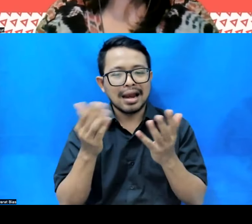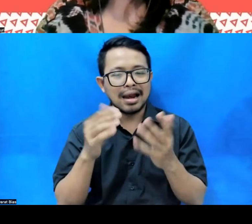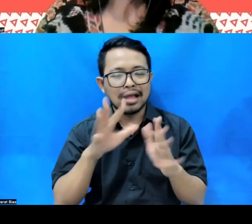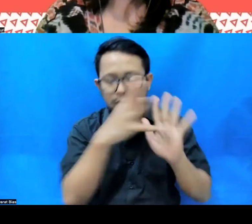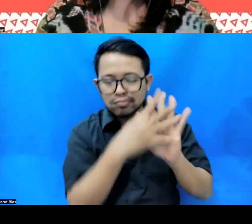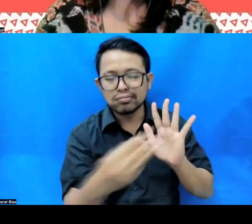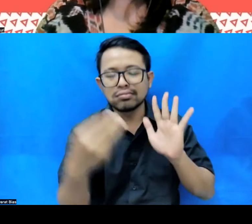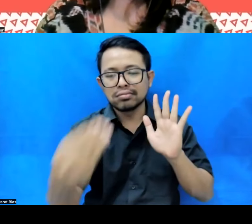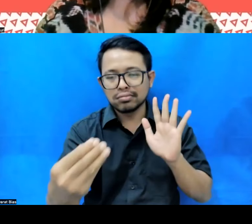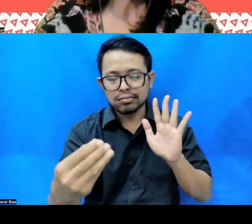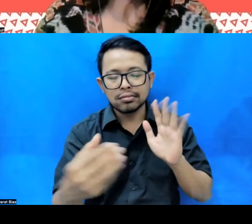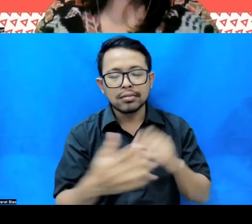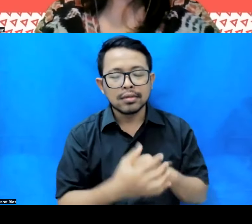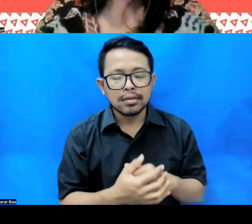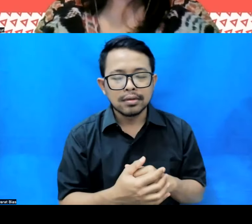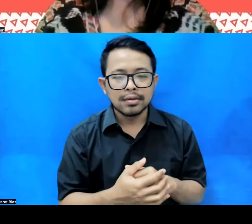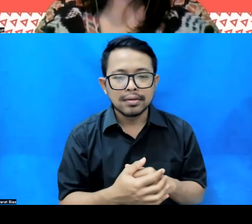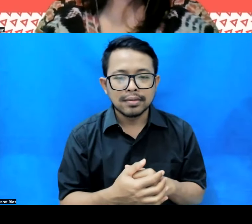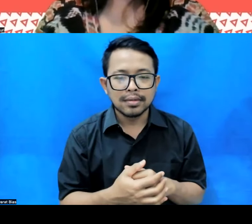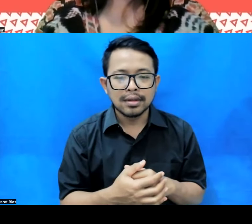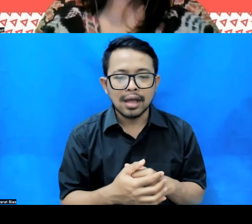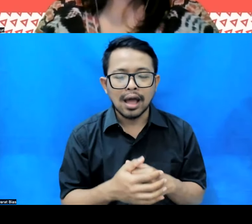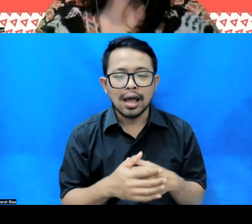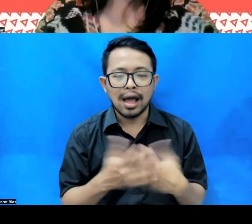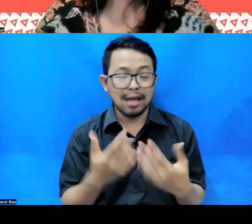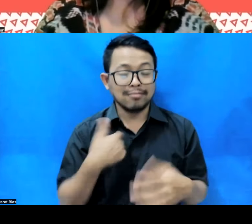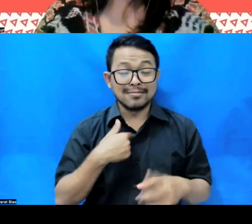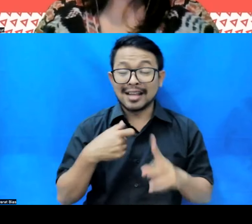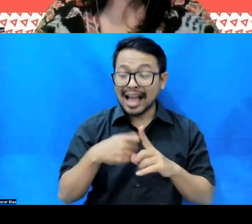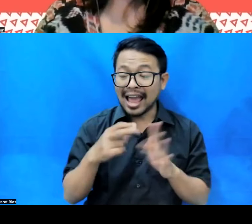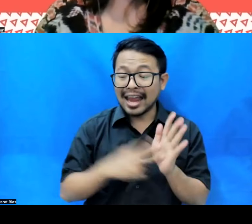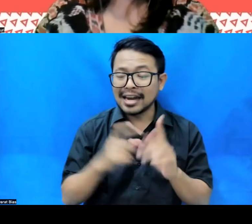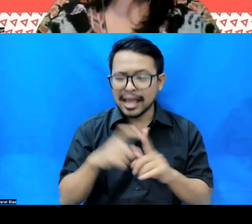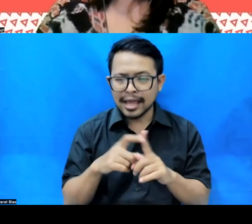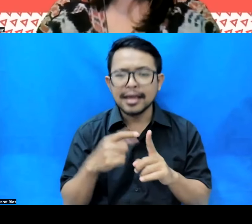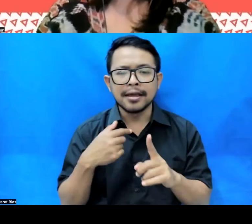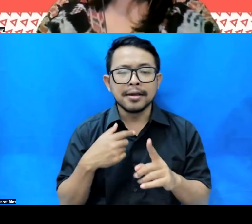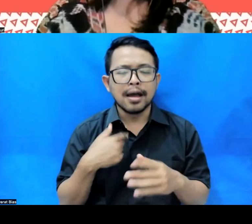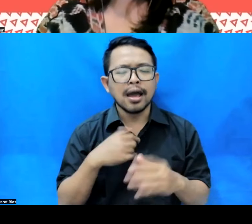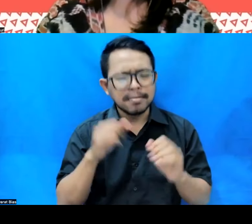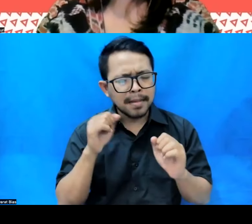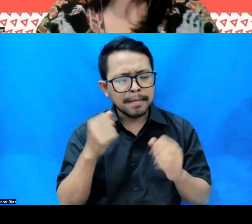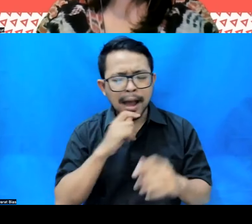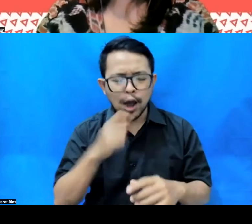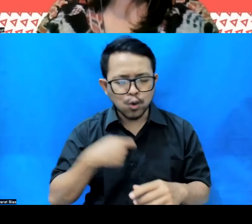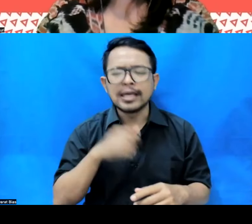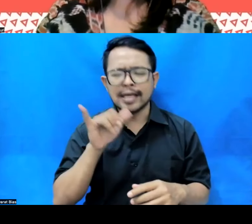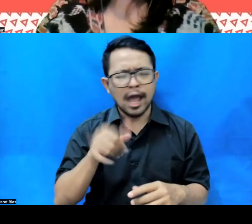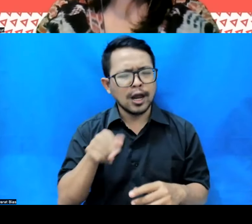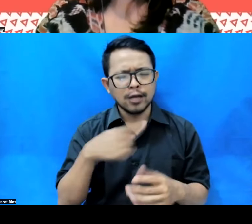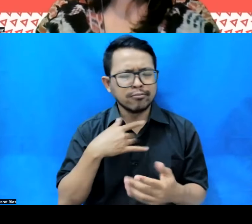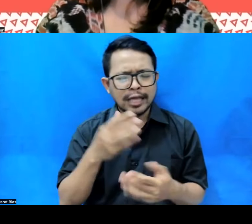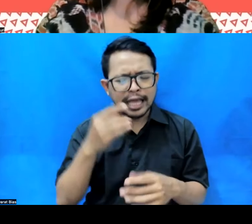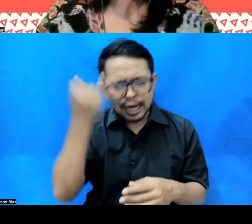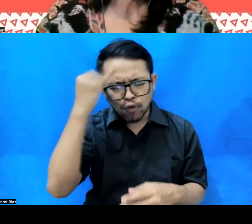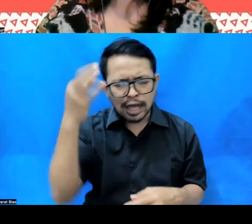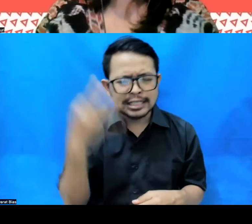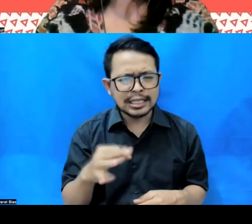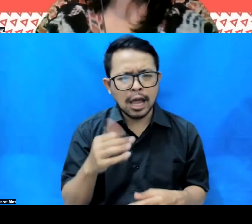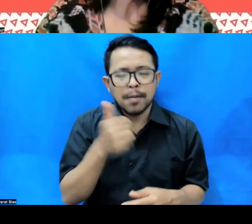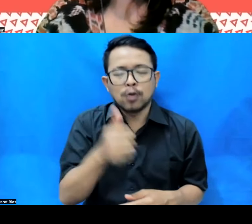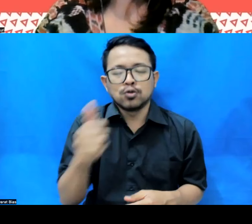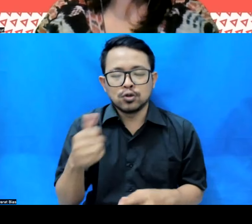or replication. Now, as part of the work of the National Commission on Disability, this is a very